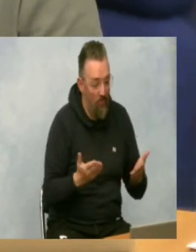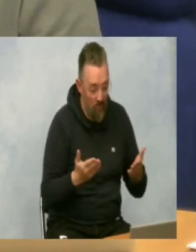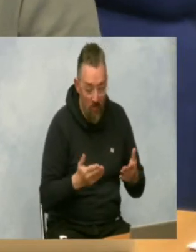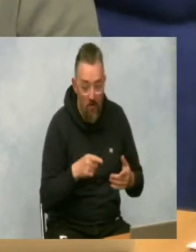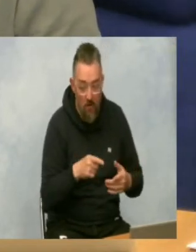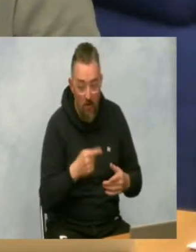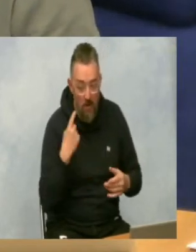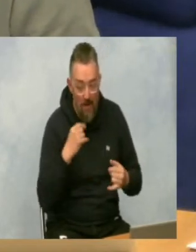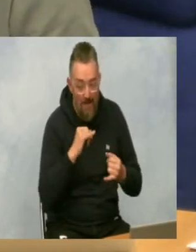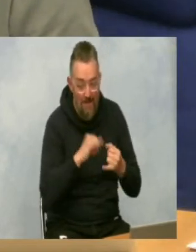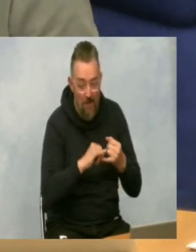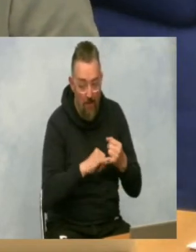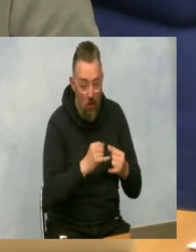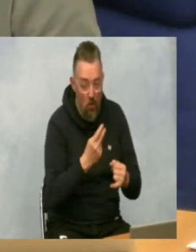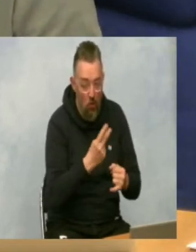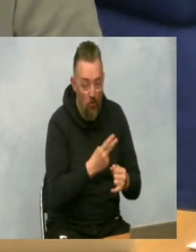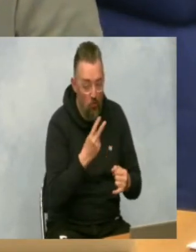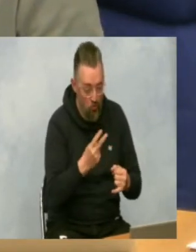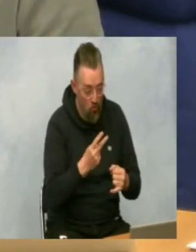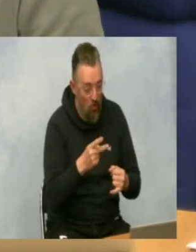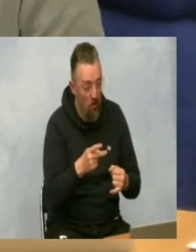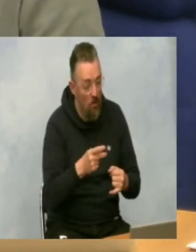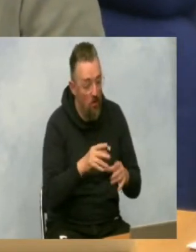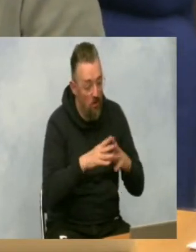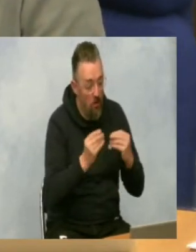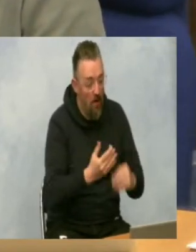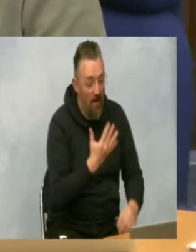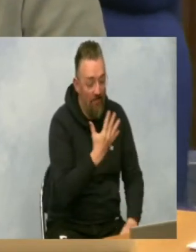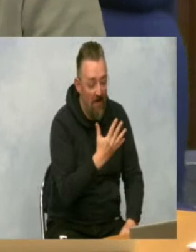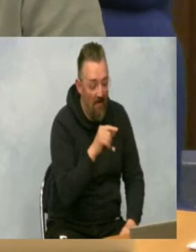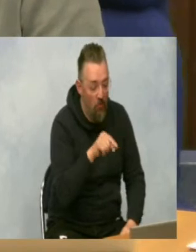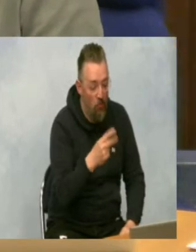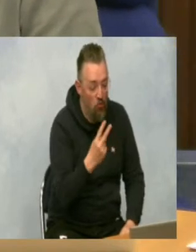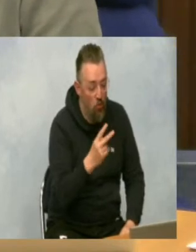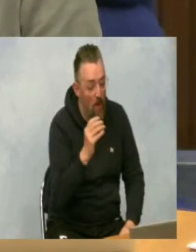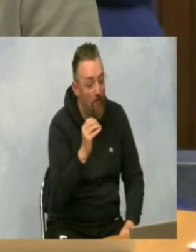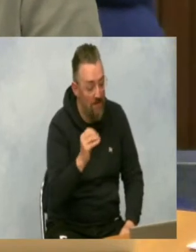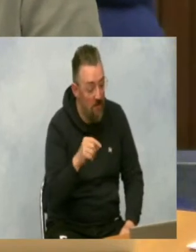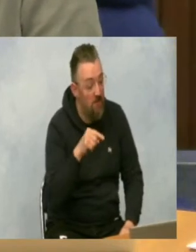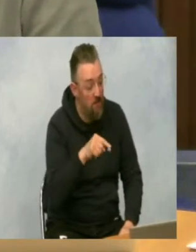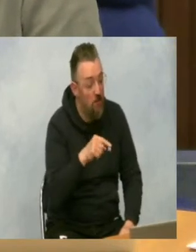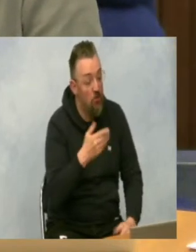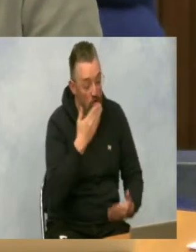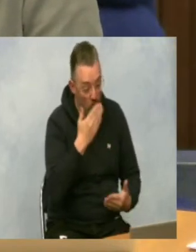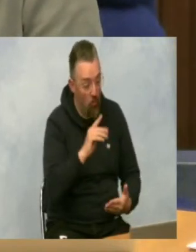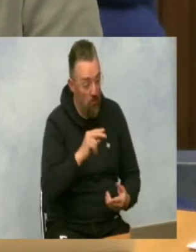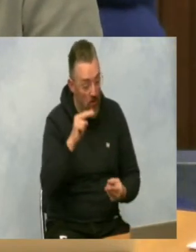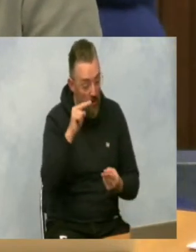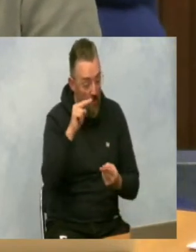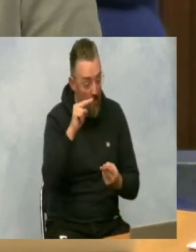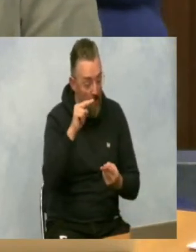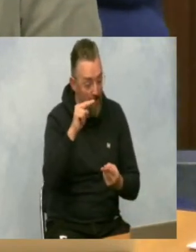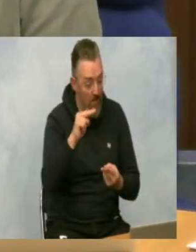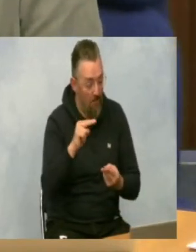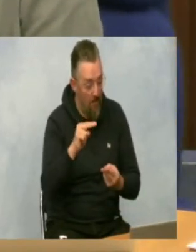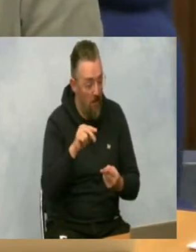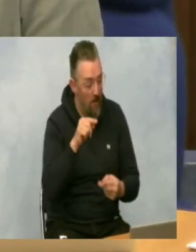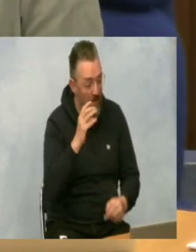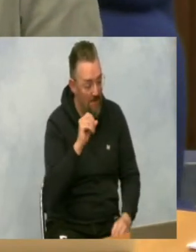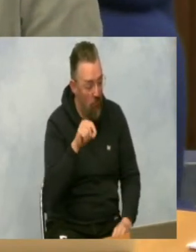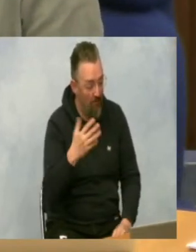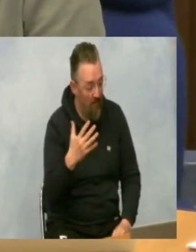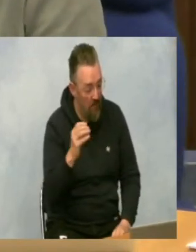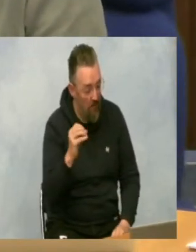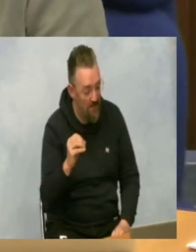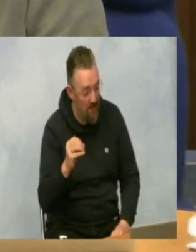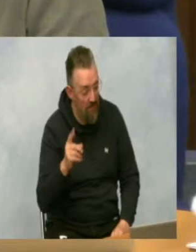September 22 the resource figure was 5.2%, and that does represent a decrease of 0.5% when we're comparing ourselves to the